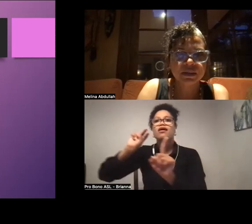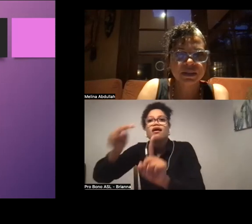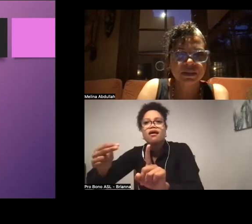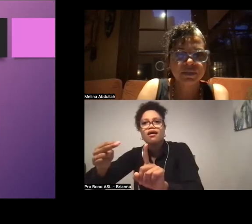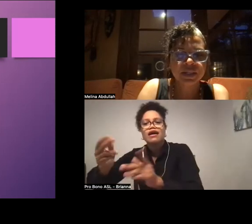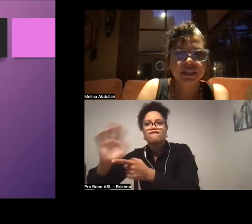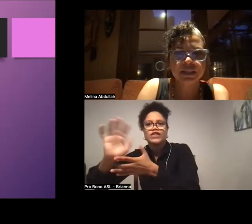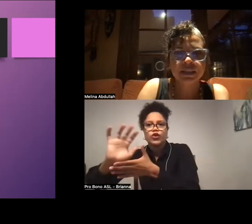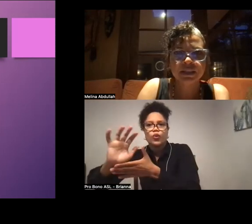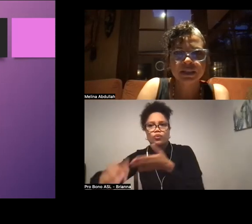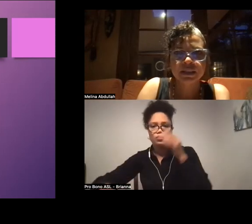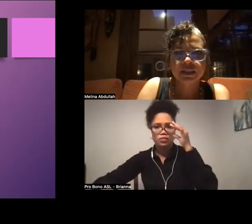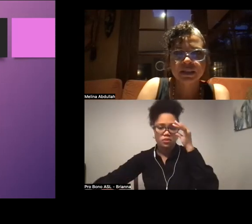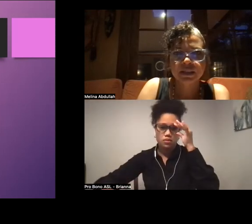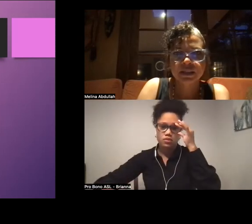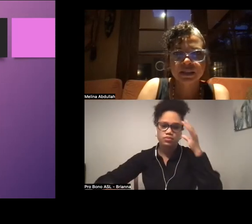Let's see if I can.